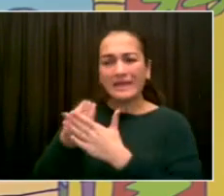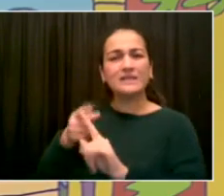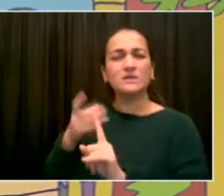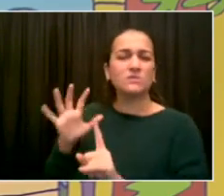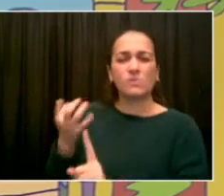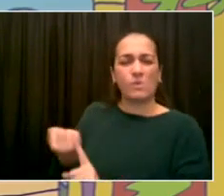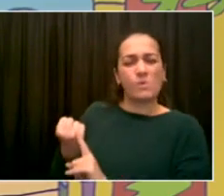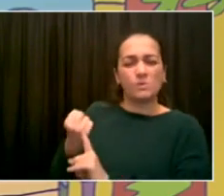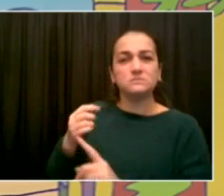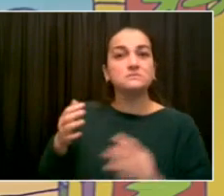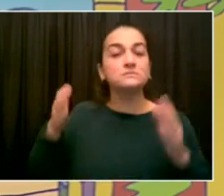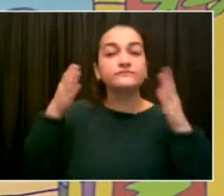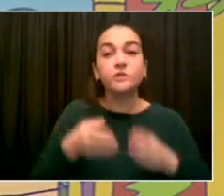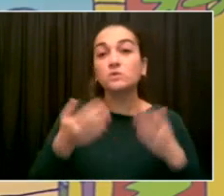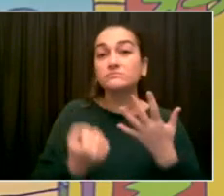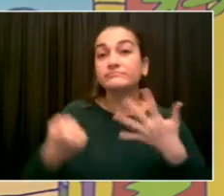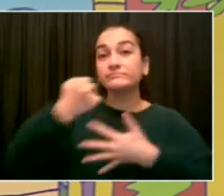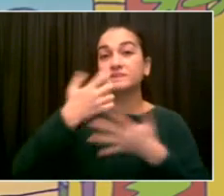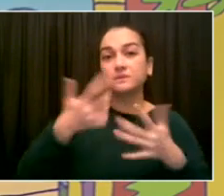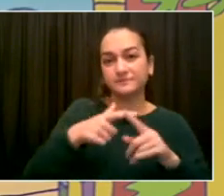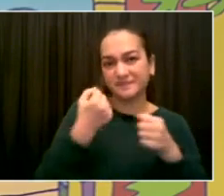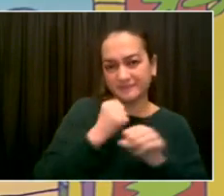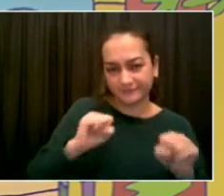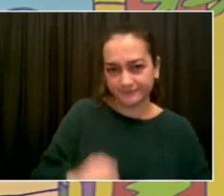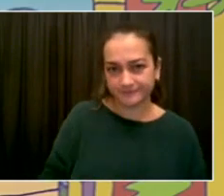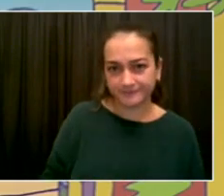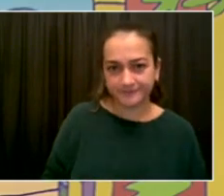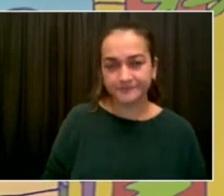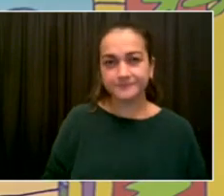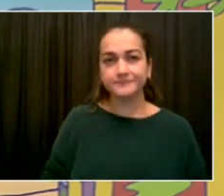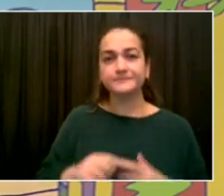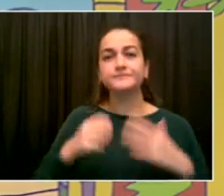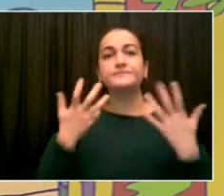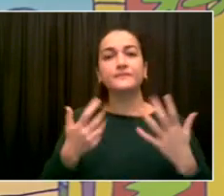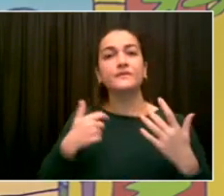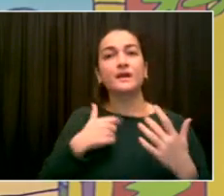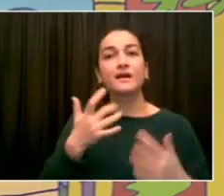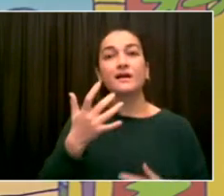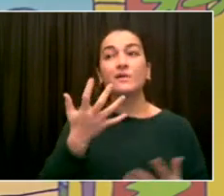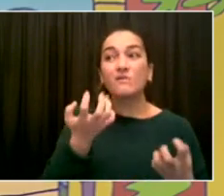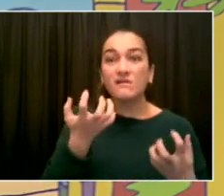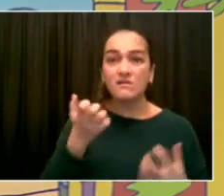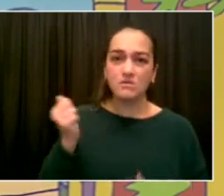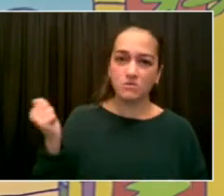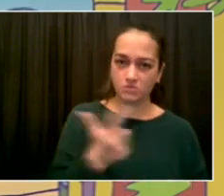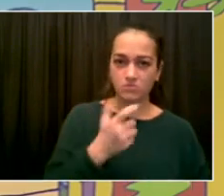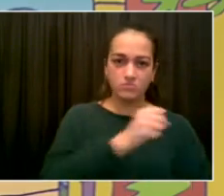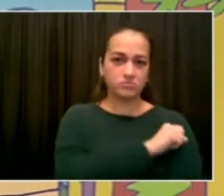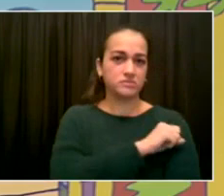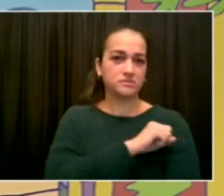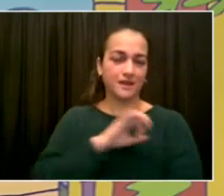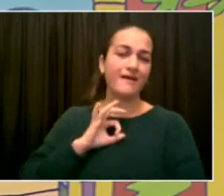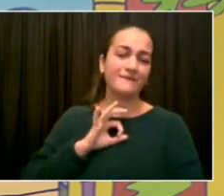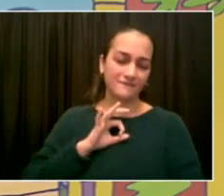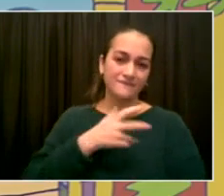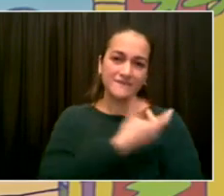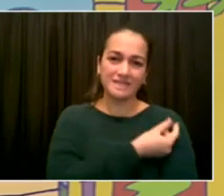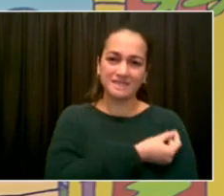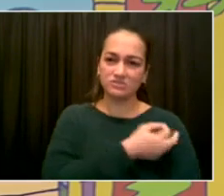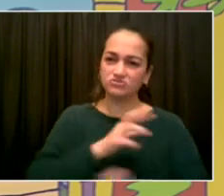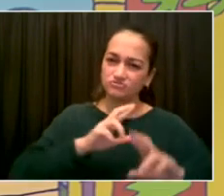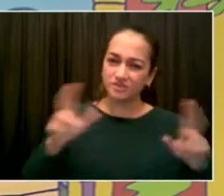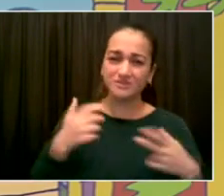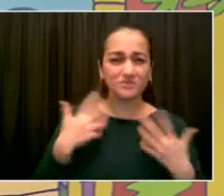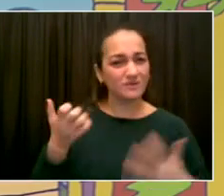payroll. I don't want that savings, but that does create a savings. And if we have to give more overtime and make other adjustments, there obviously will